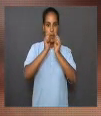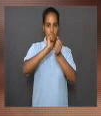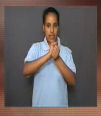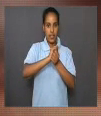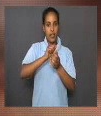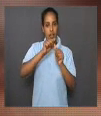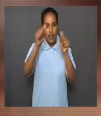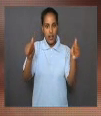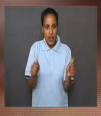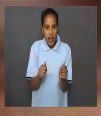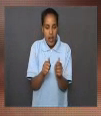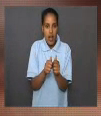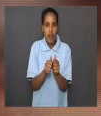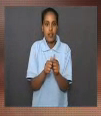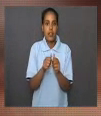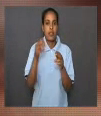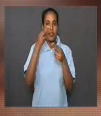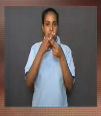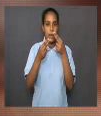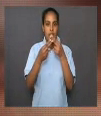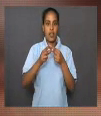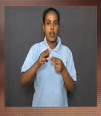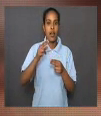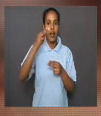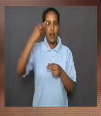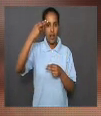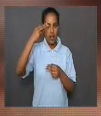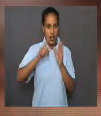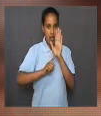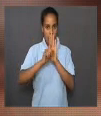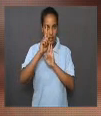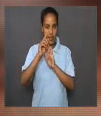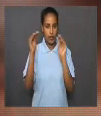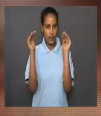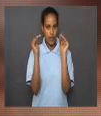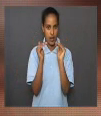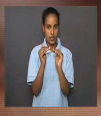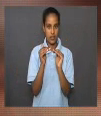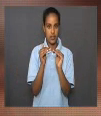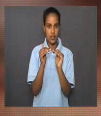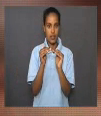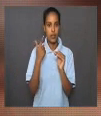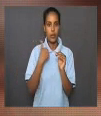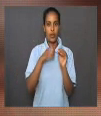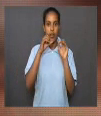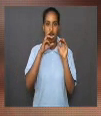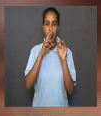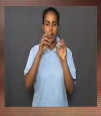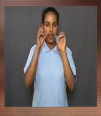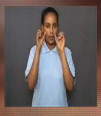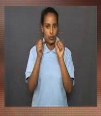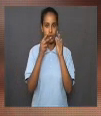area times height with delta V, which is its equivalent, we are able to